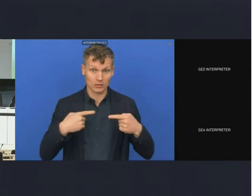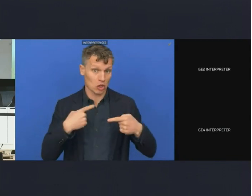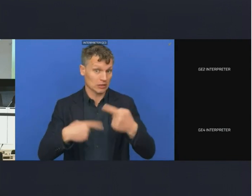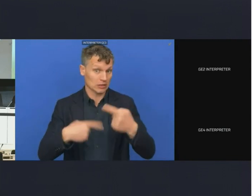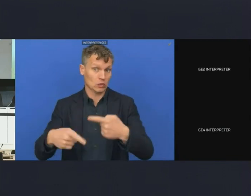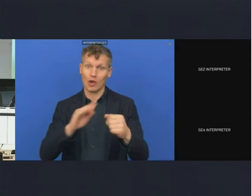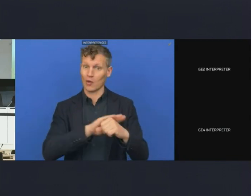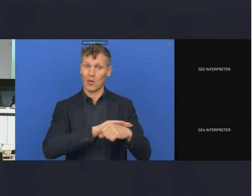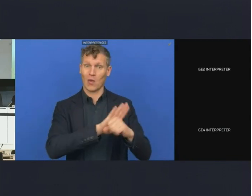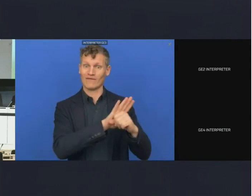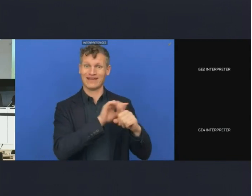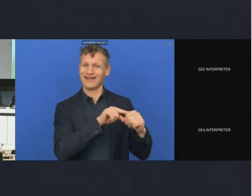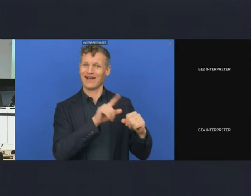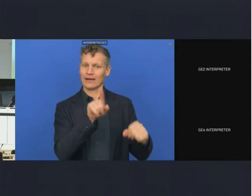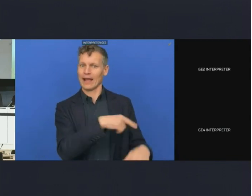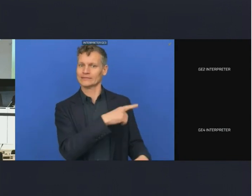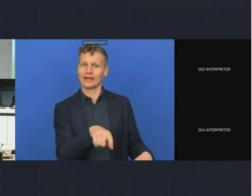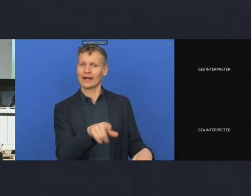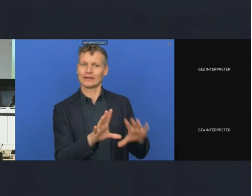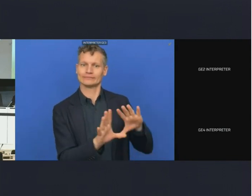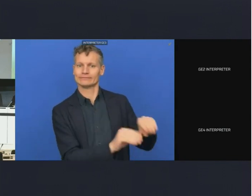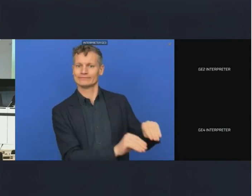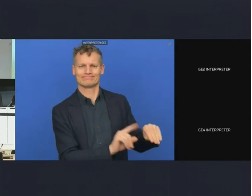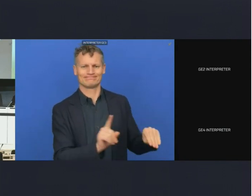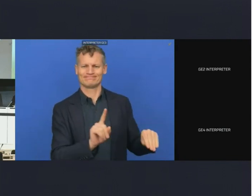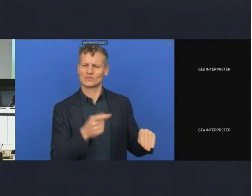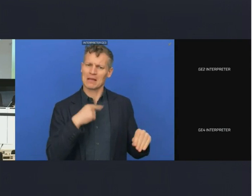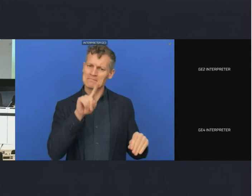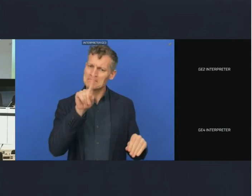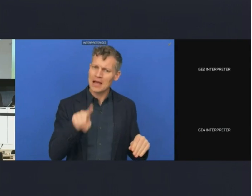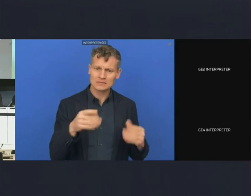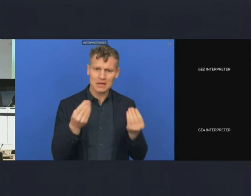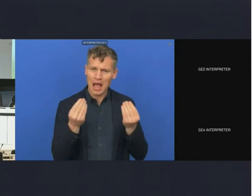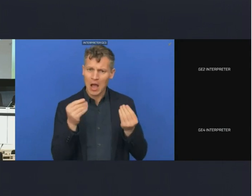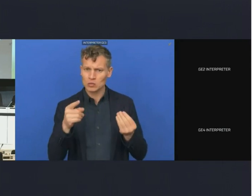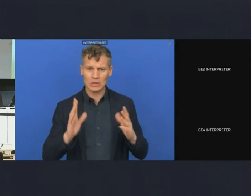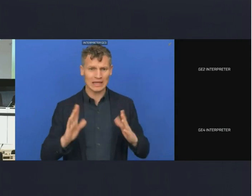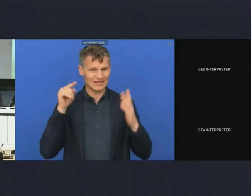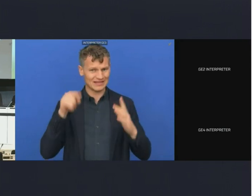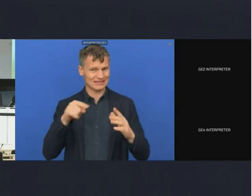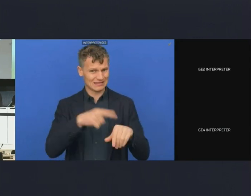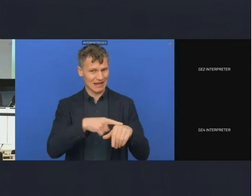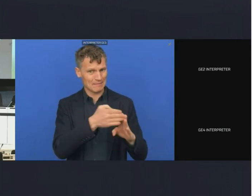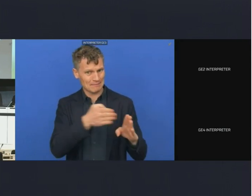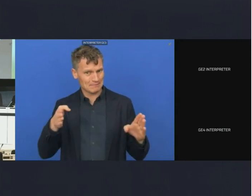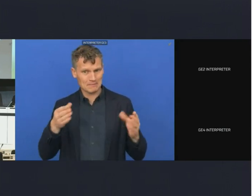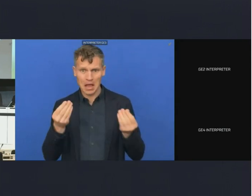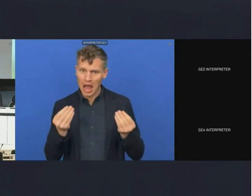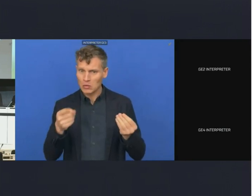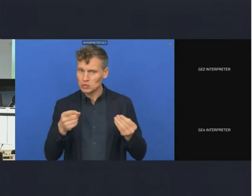this important work. So how have you lived this this period, and how have you coped to get by?